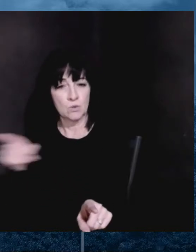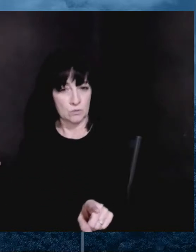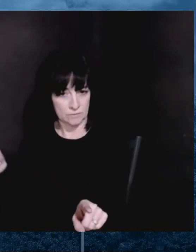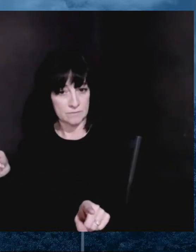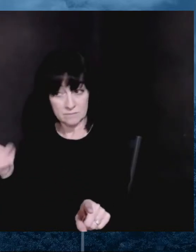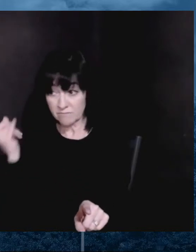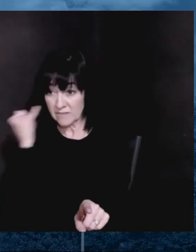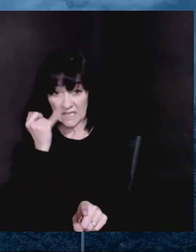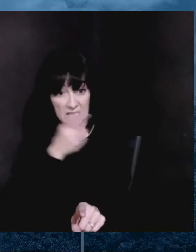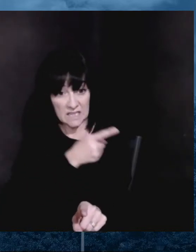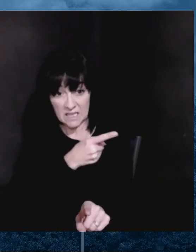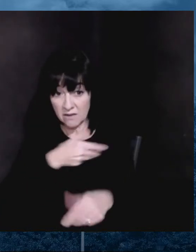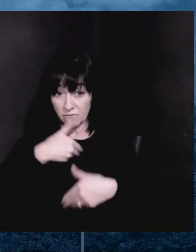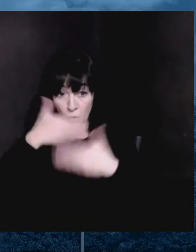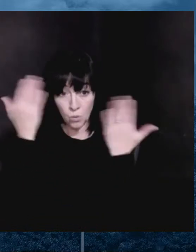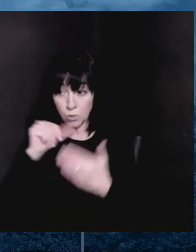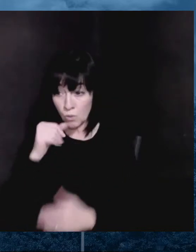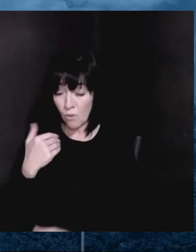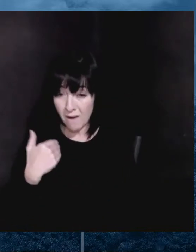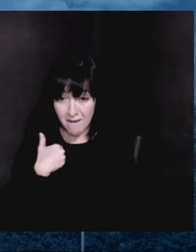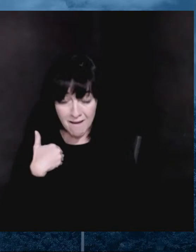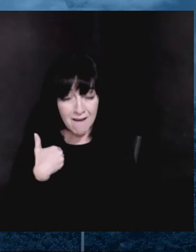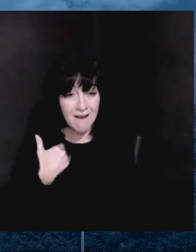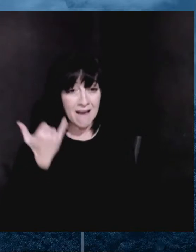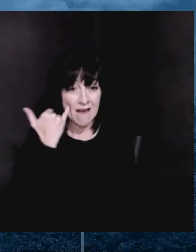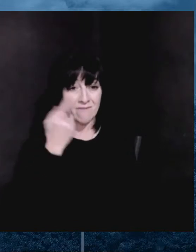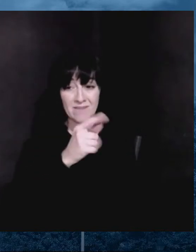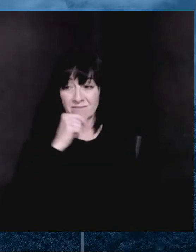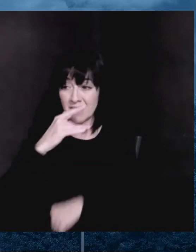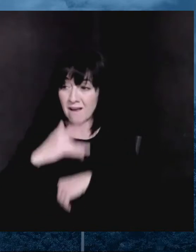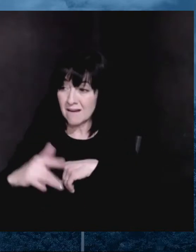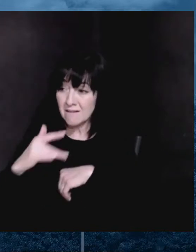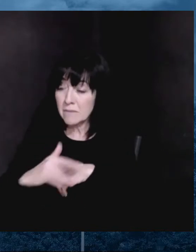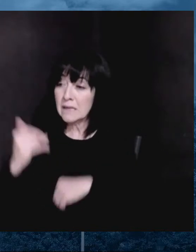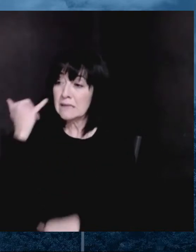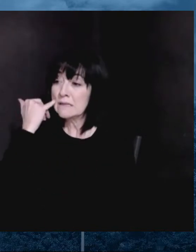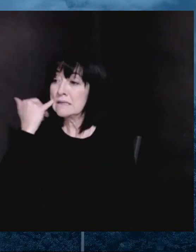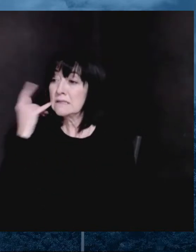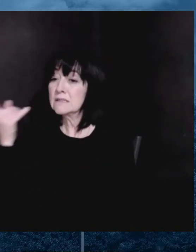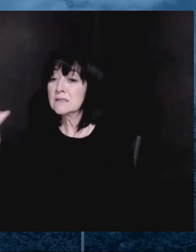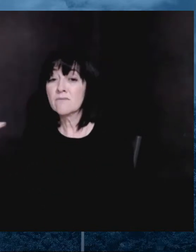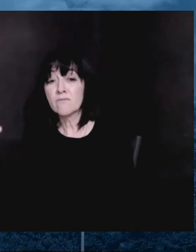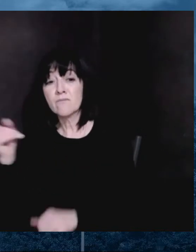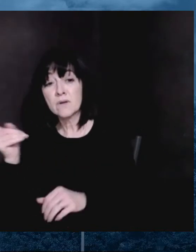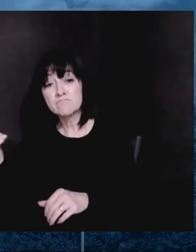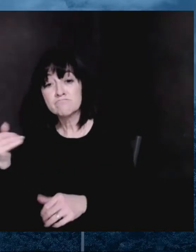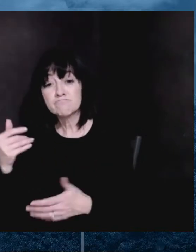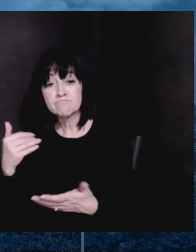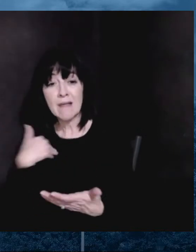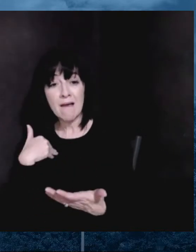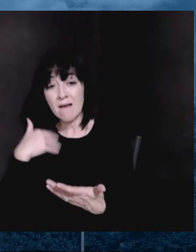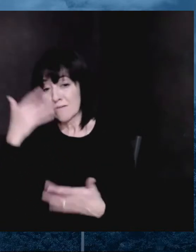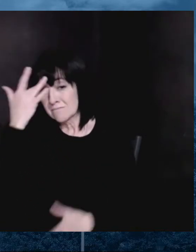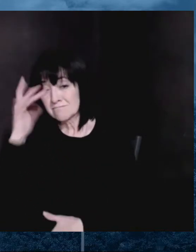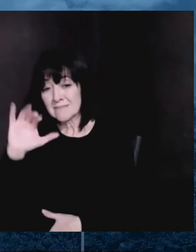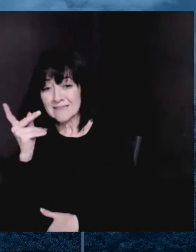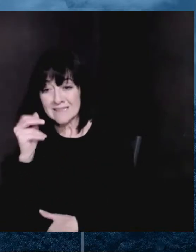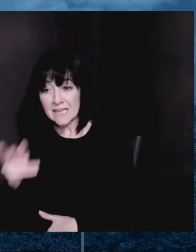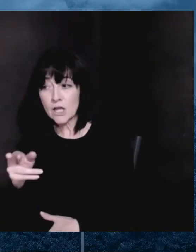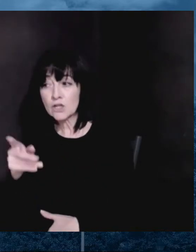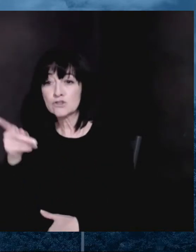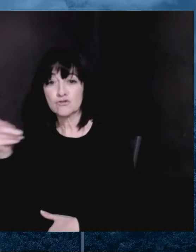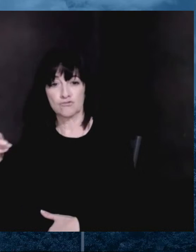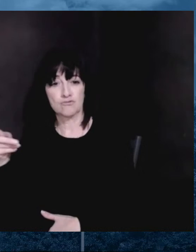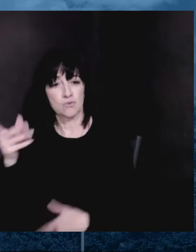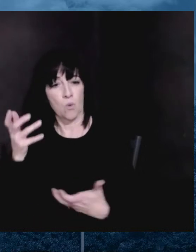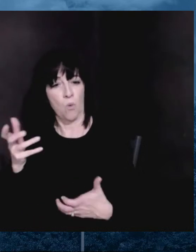other providers, for example, your cardiologist or your oncologist, then we really want to encourage